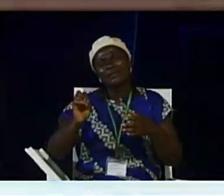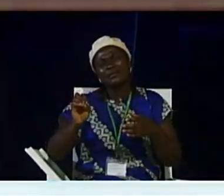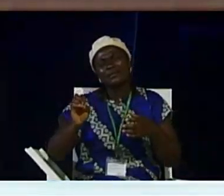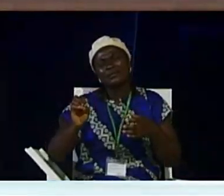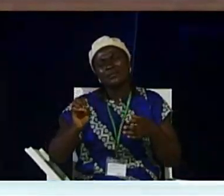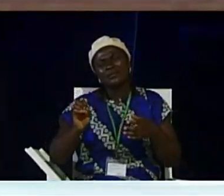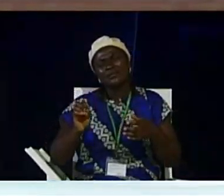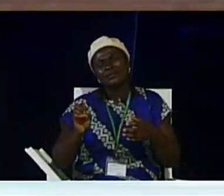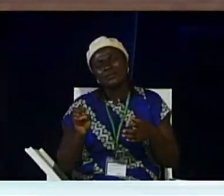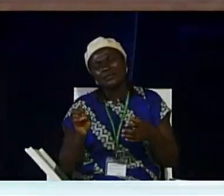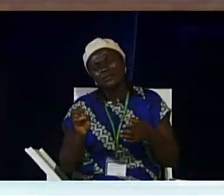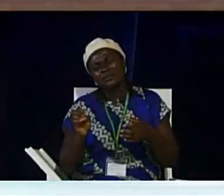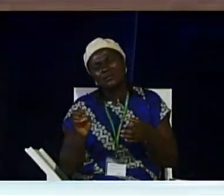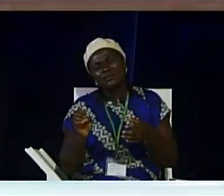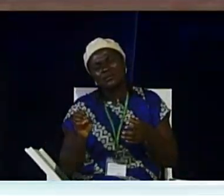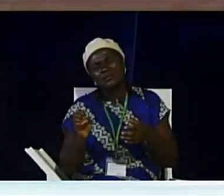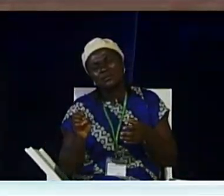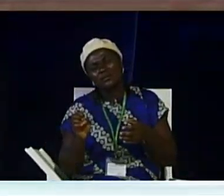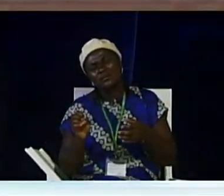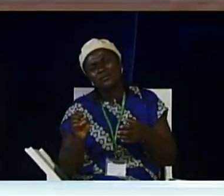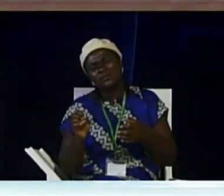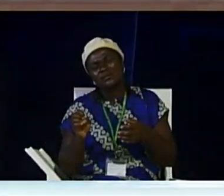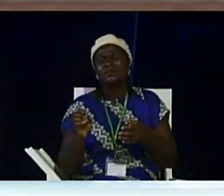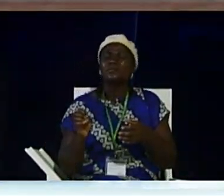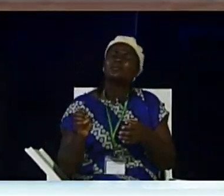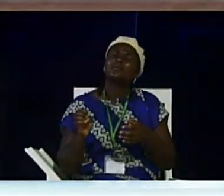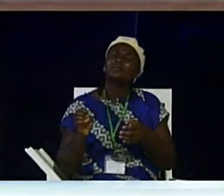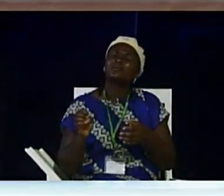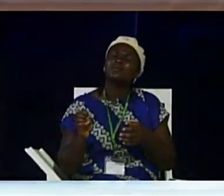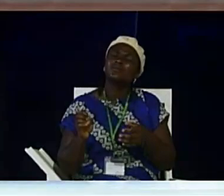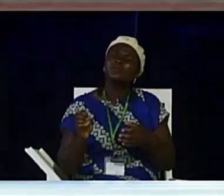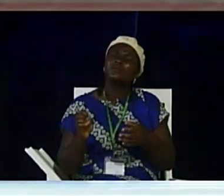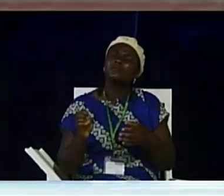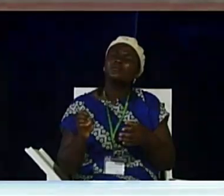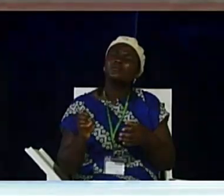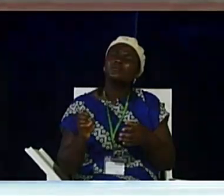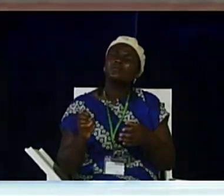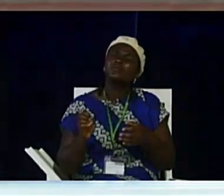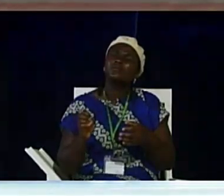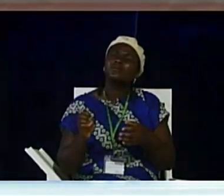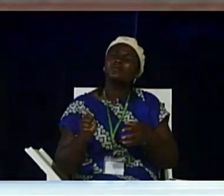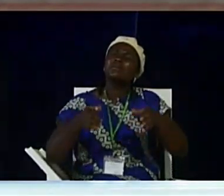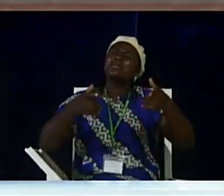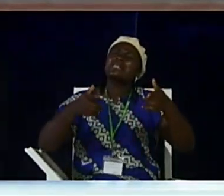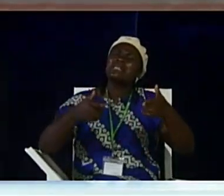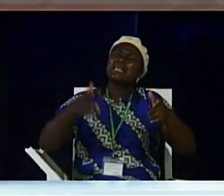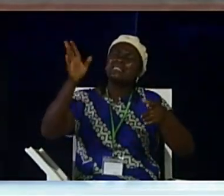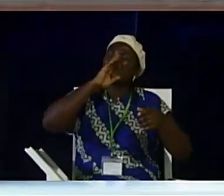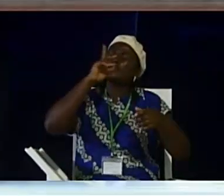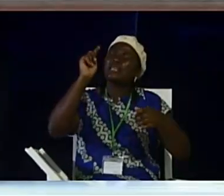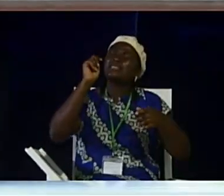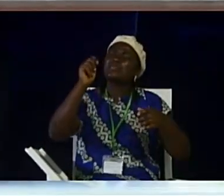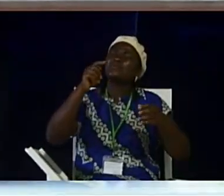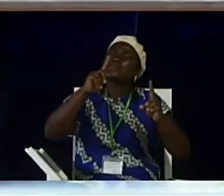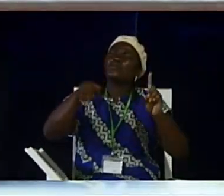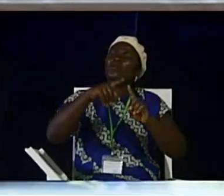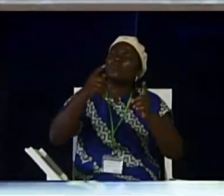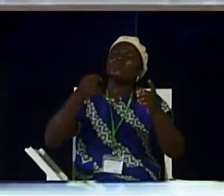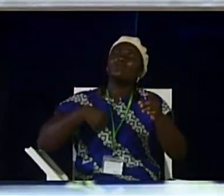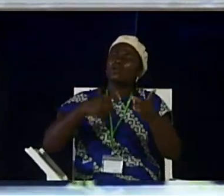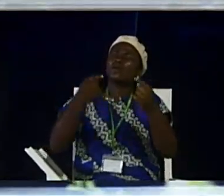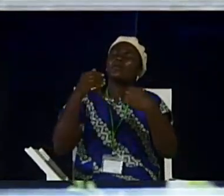was a prayer request when they came here be a testimony when they come back tomorrow night.